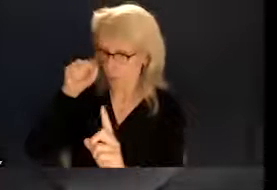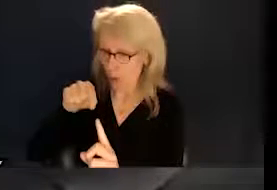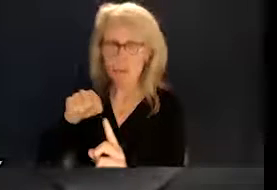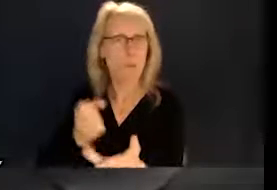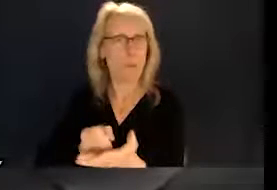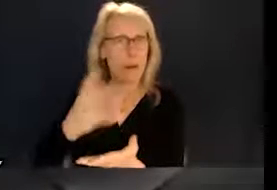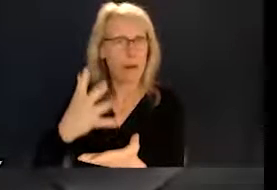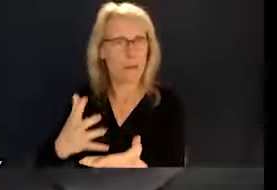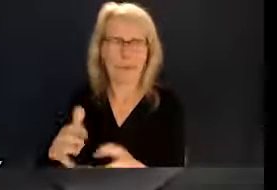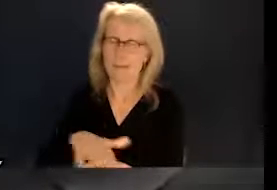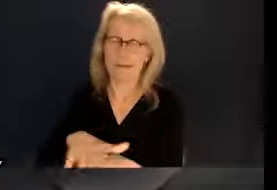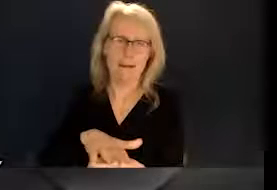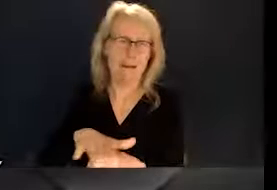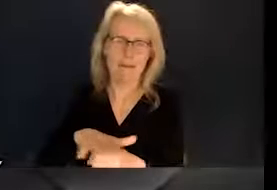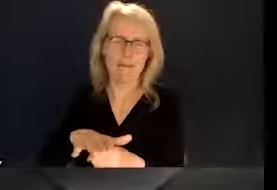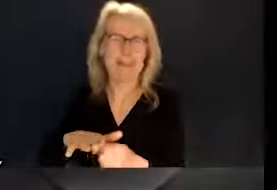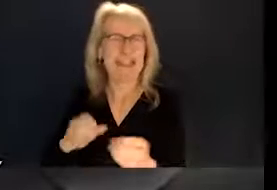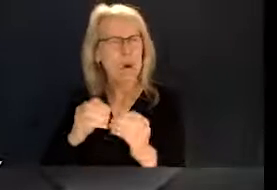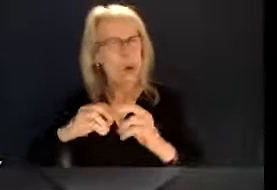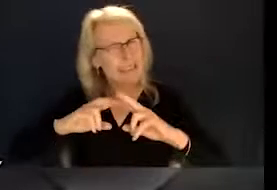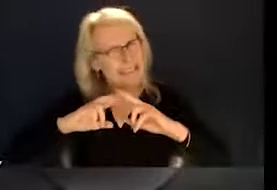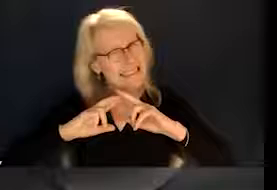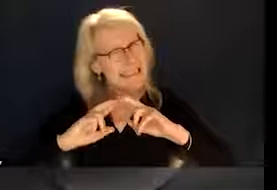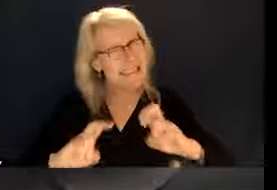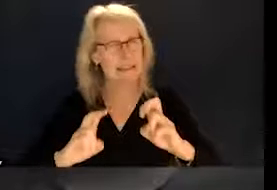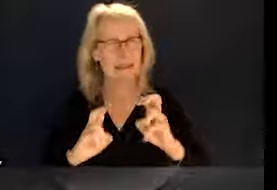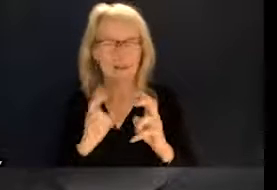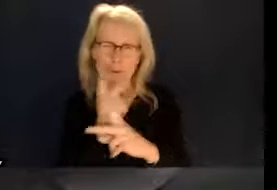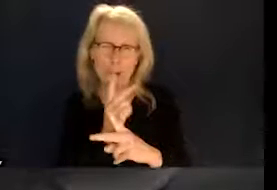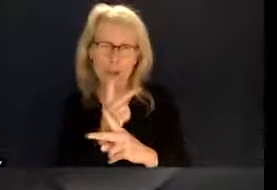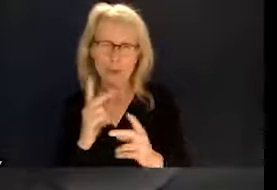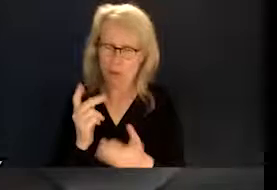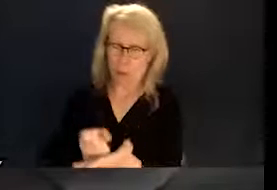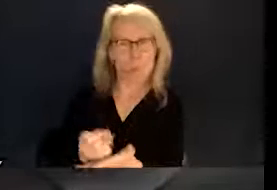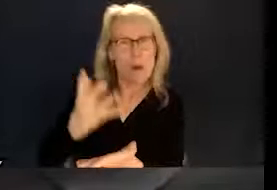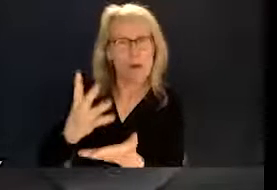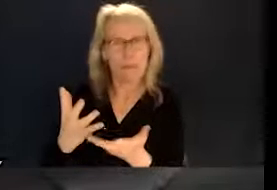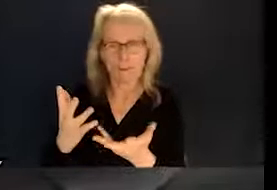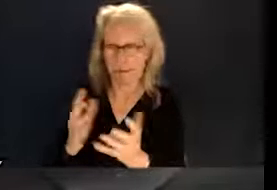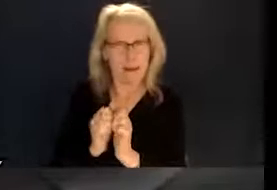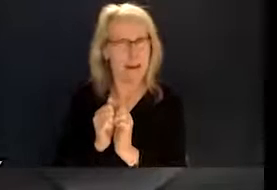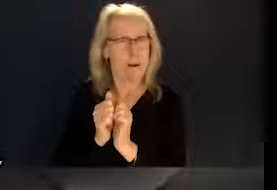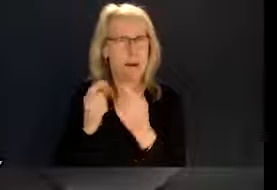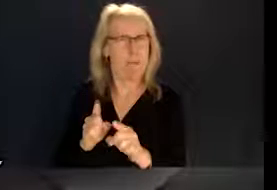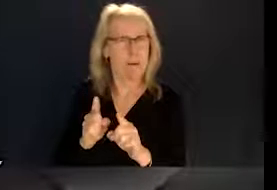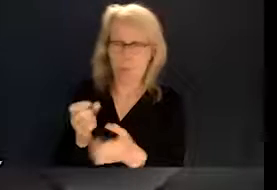doesn't start to dig out the ways in which that wealth came to be. If we want to